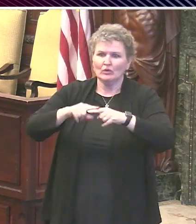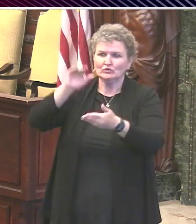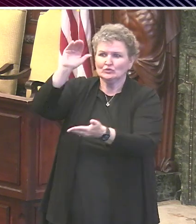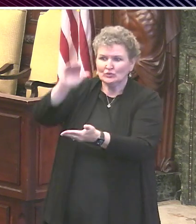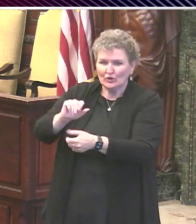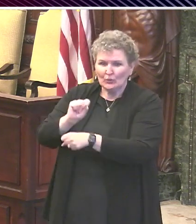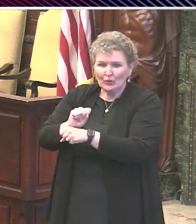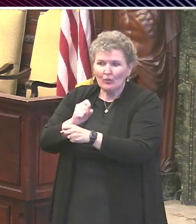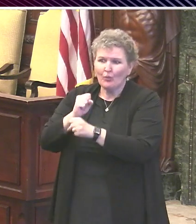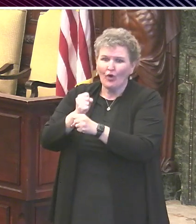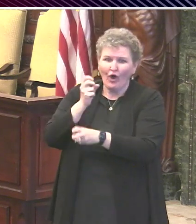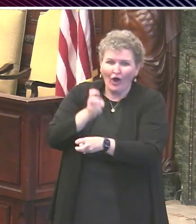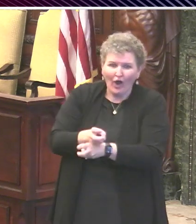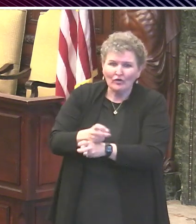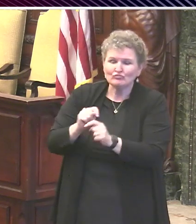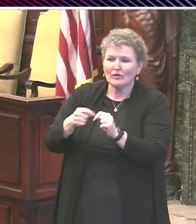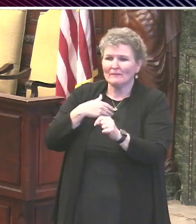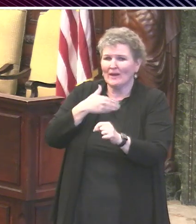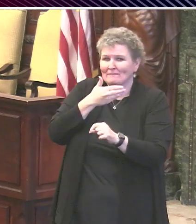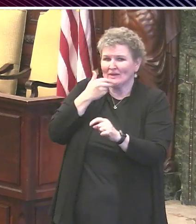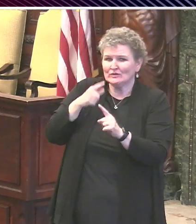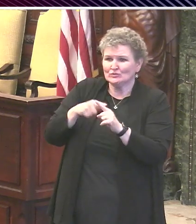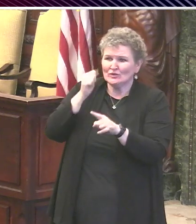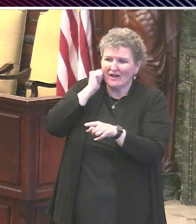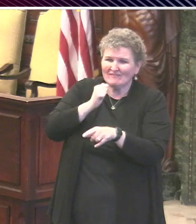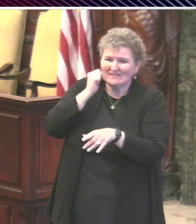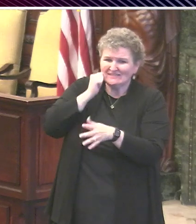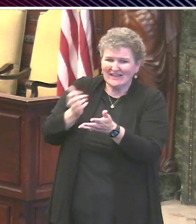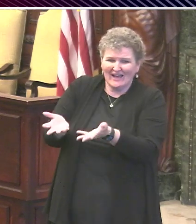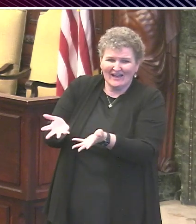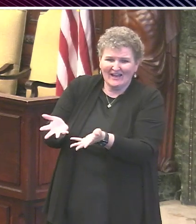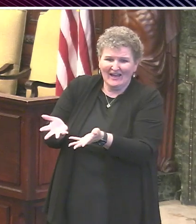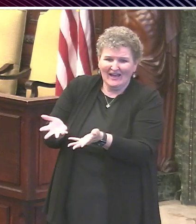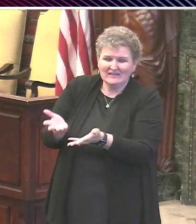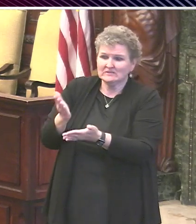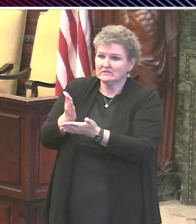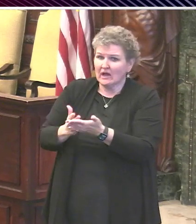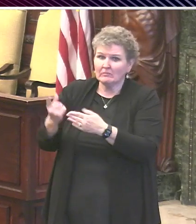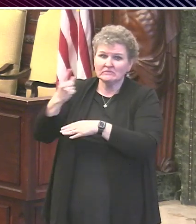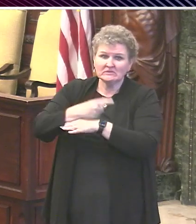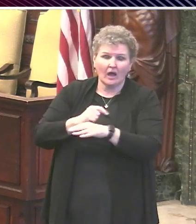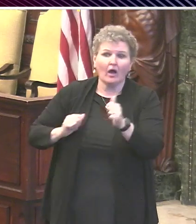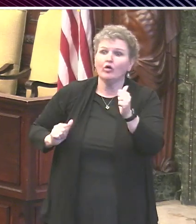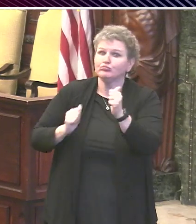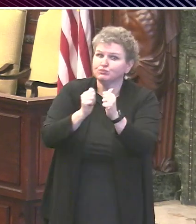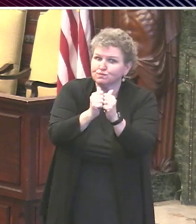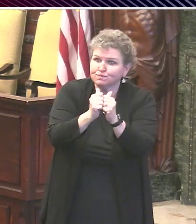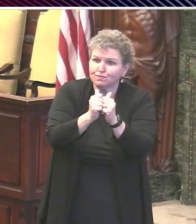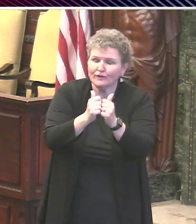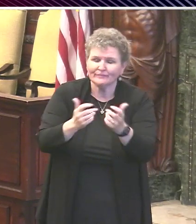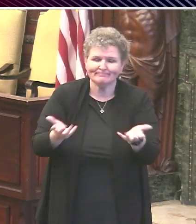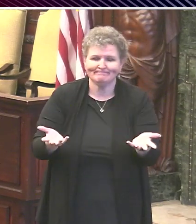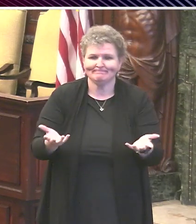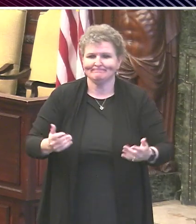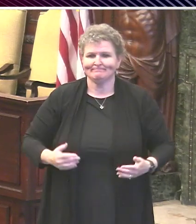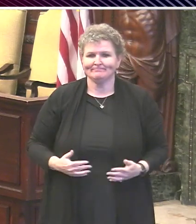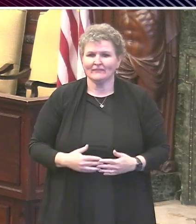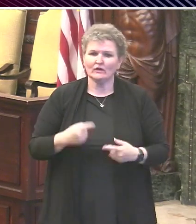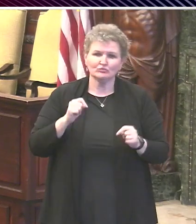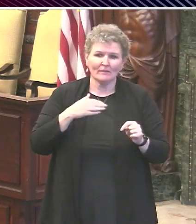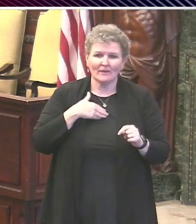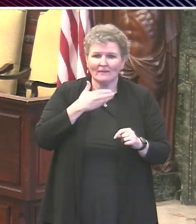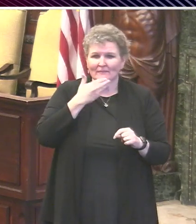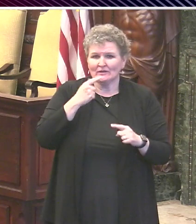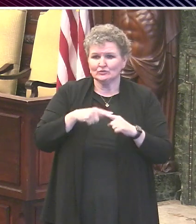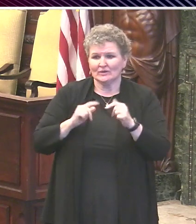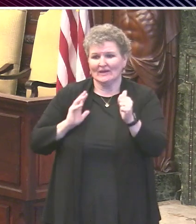They do their best job they can, but some days they just can't make it in because they're exhausted. and we're doing our best to keep up with it.